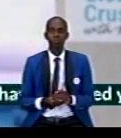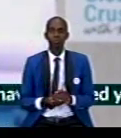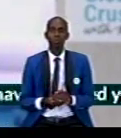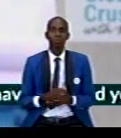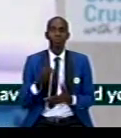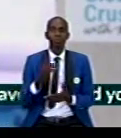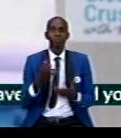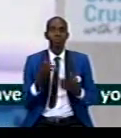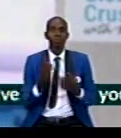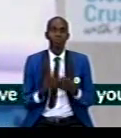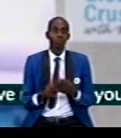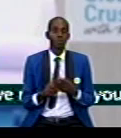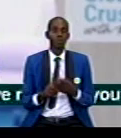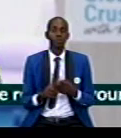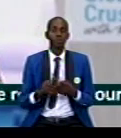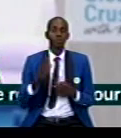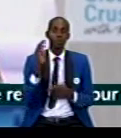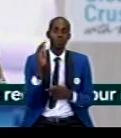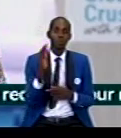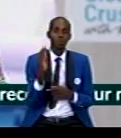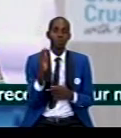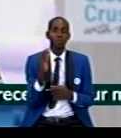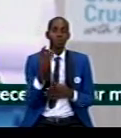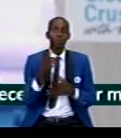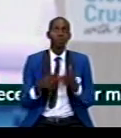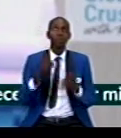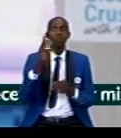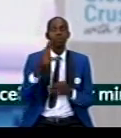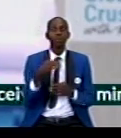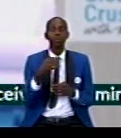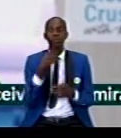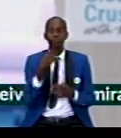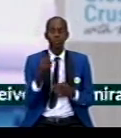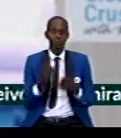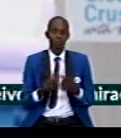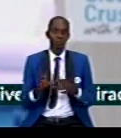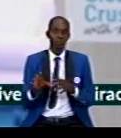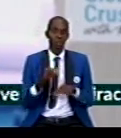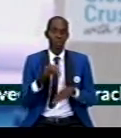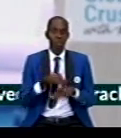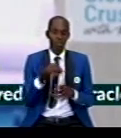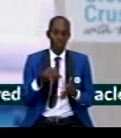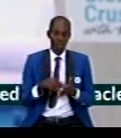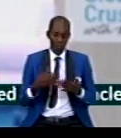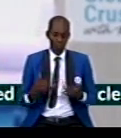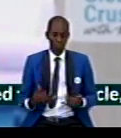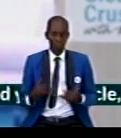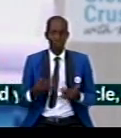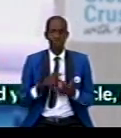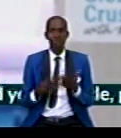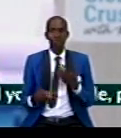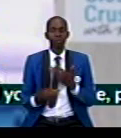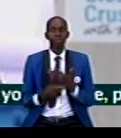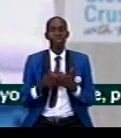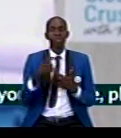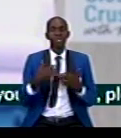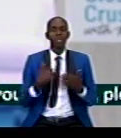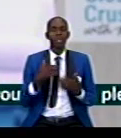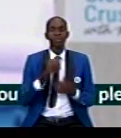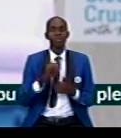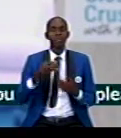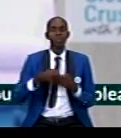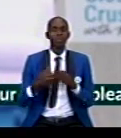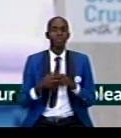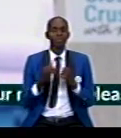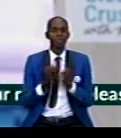this present GCK. I had a problem that started 2016 with my eyesight.